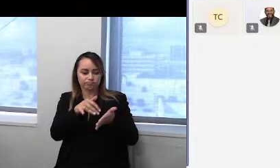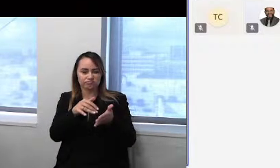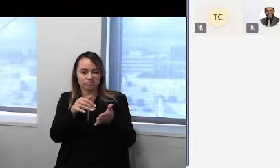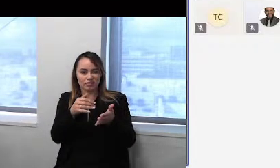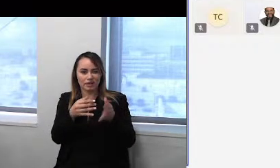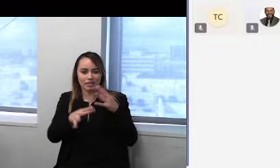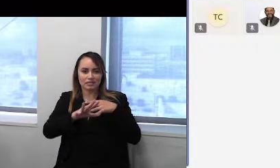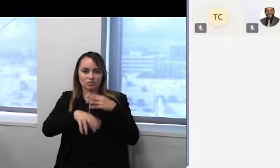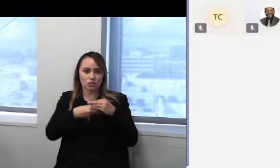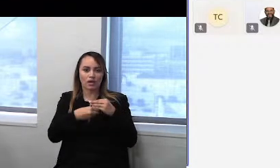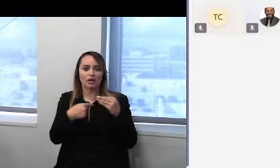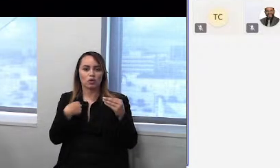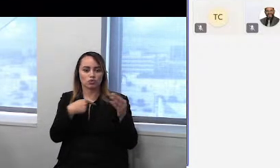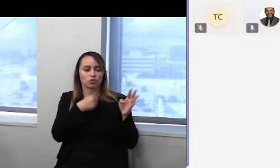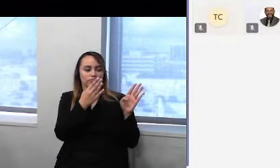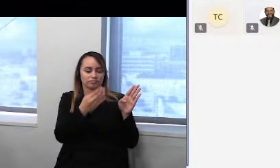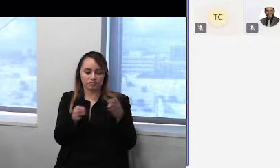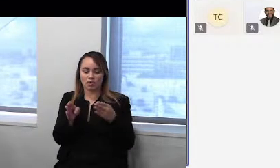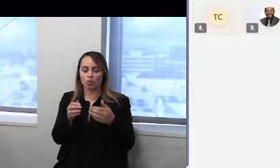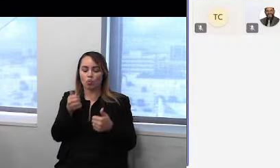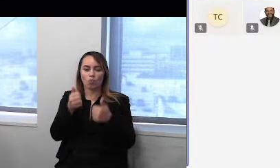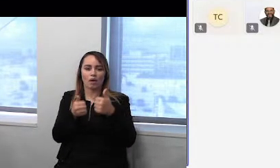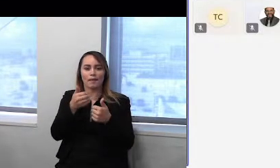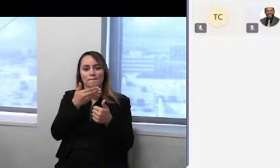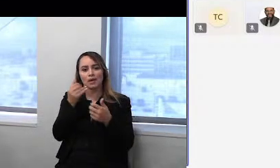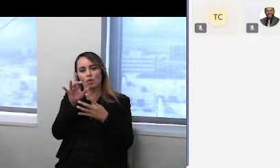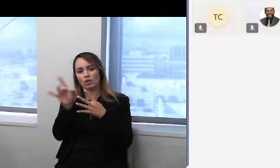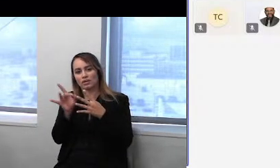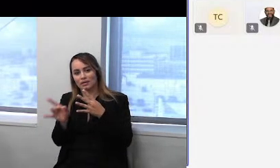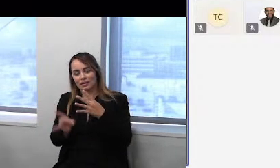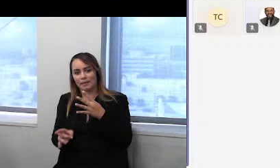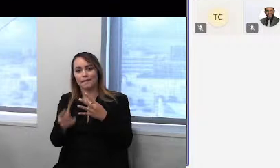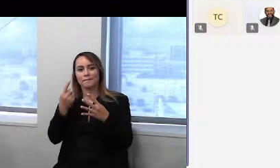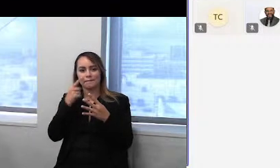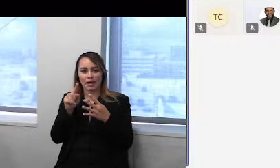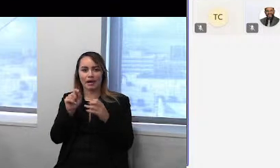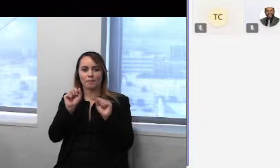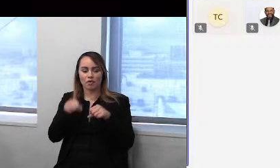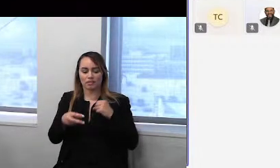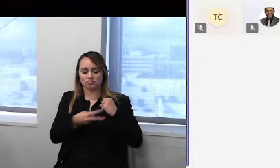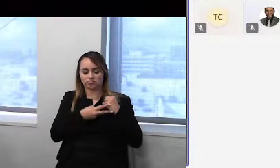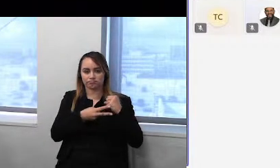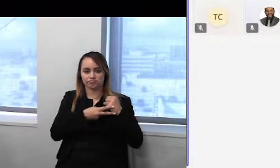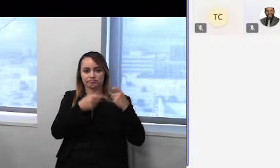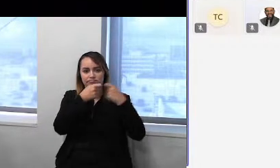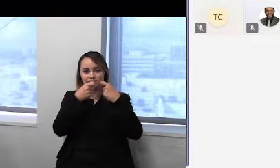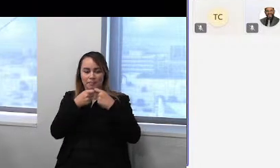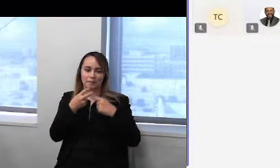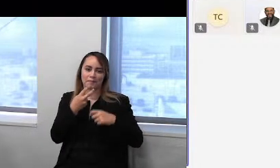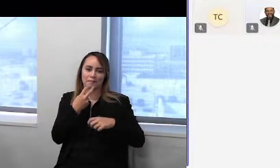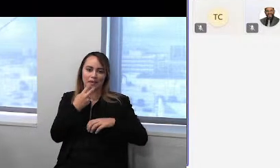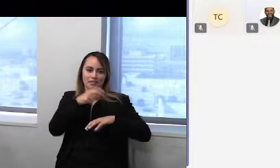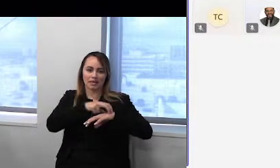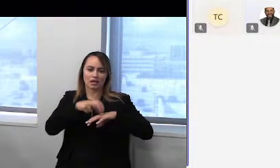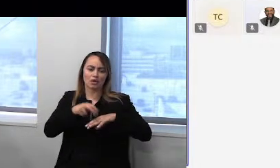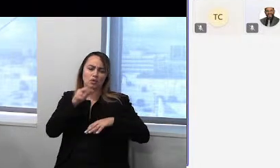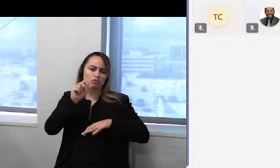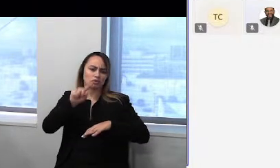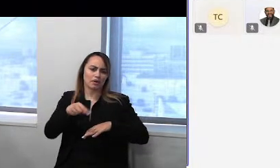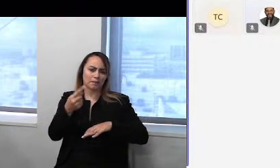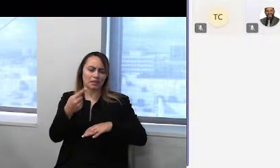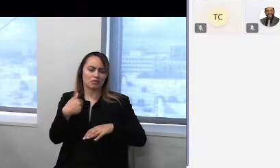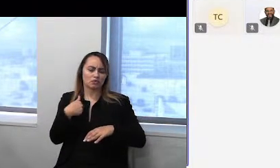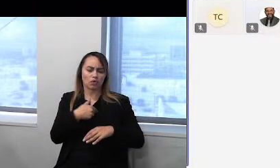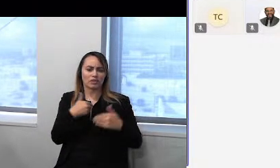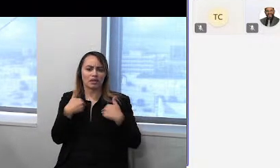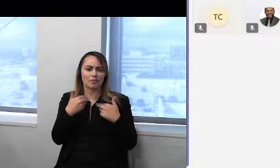best additional solutions from a battery storage. And it doesn't have to be only battery, I'll say. There are many different other resources that should be added to the